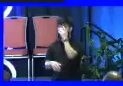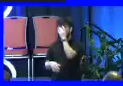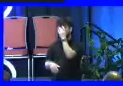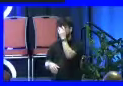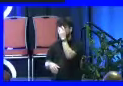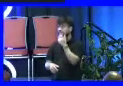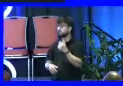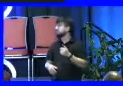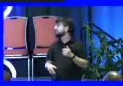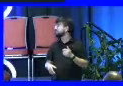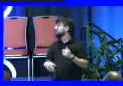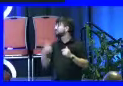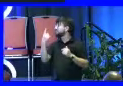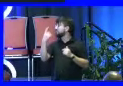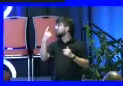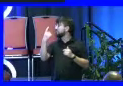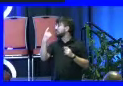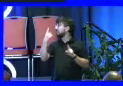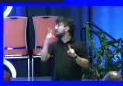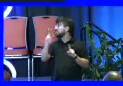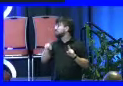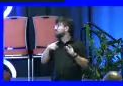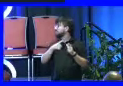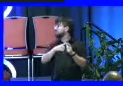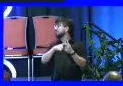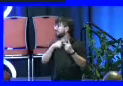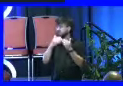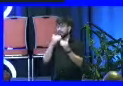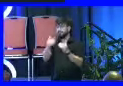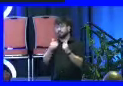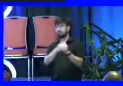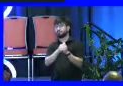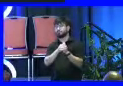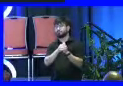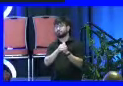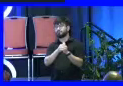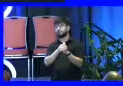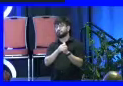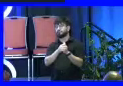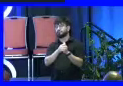And I will We're going to do one more question and then we'll have to move on. Yeah, go ahead. Yes.